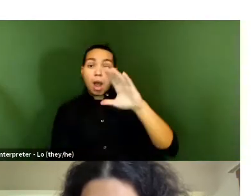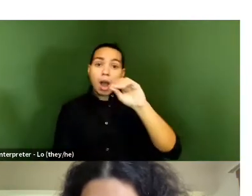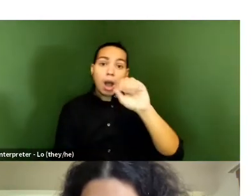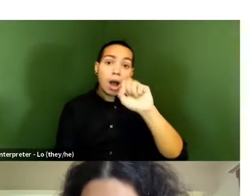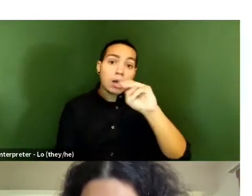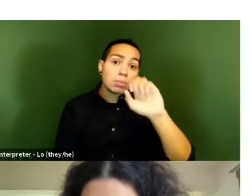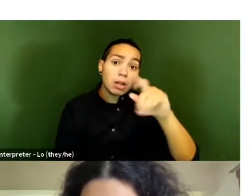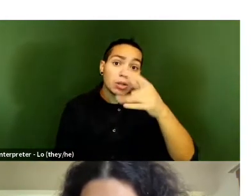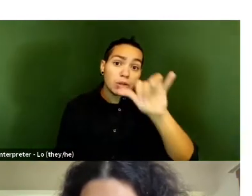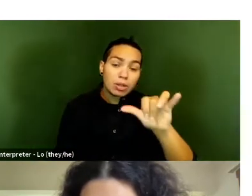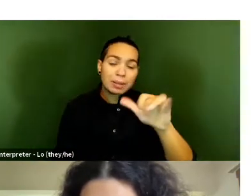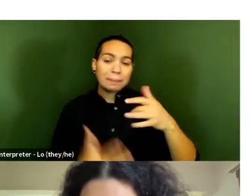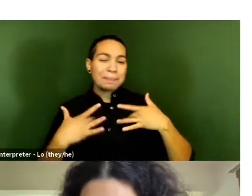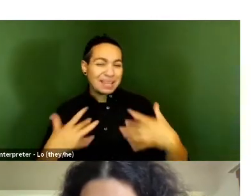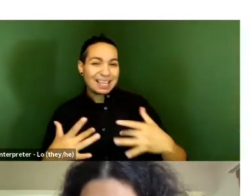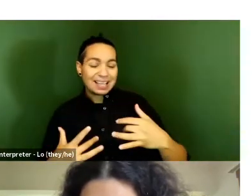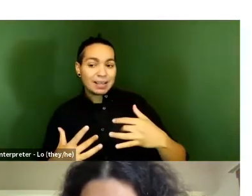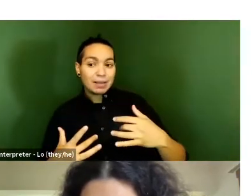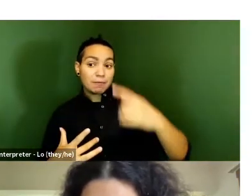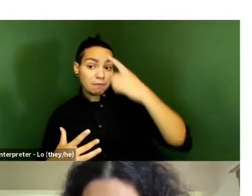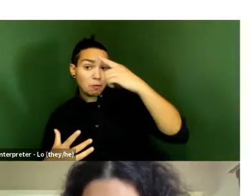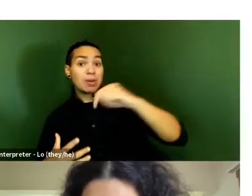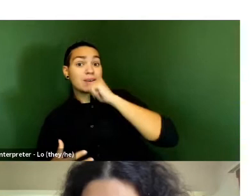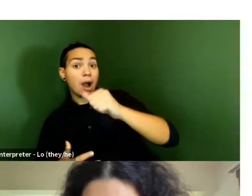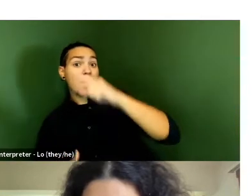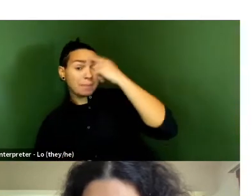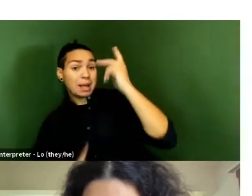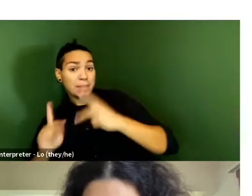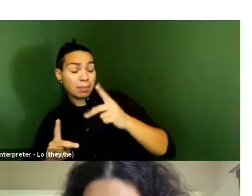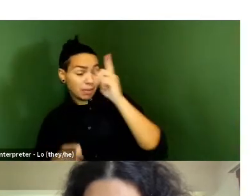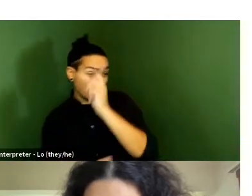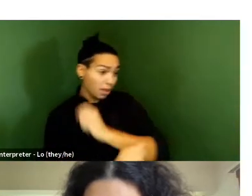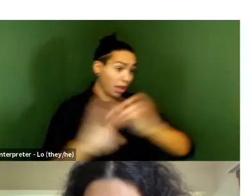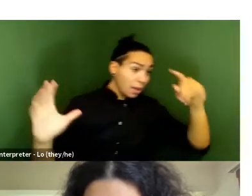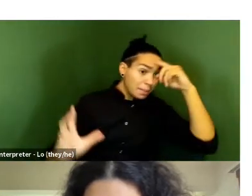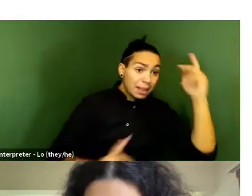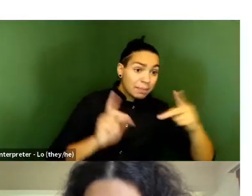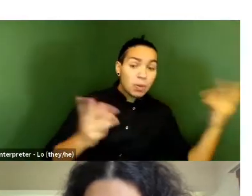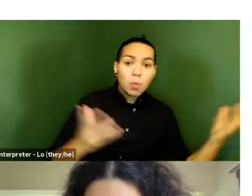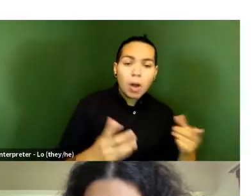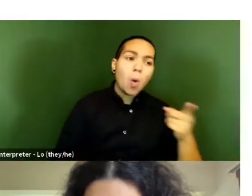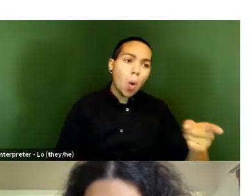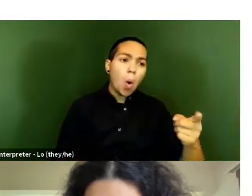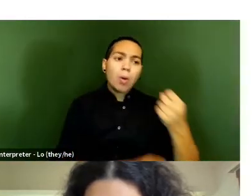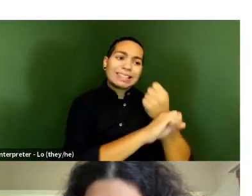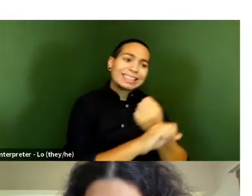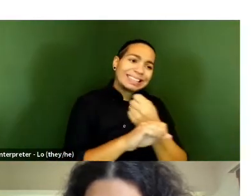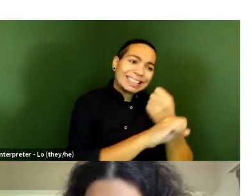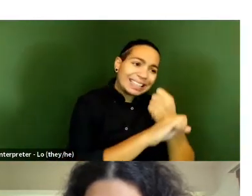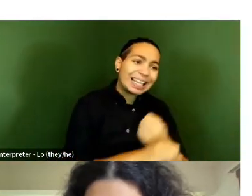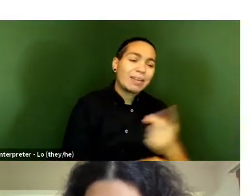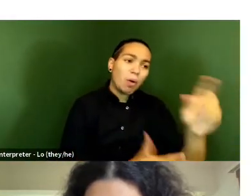Black people, particularly in non-Black people's mind, is that of the slave, of the dispossessed, of the displaced, of